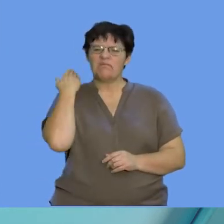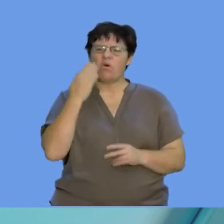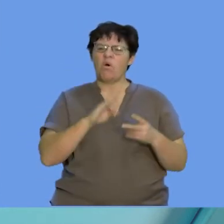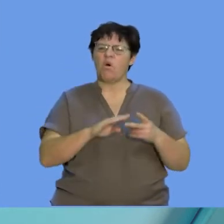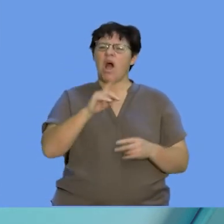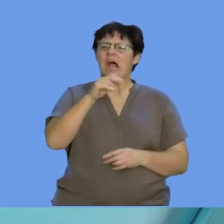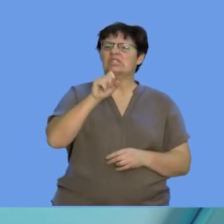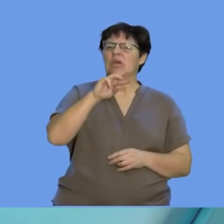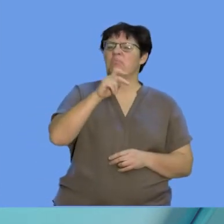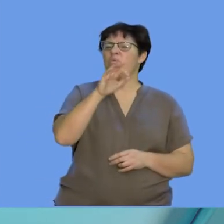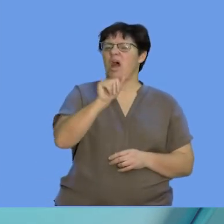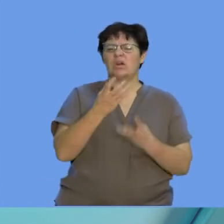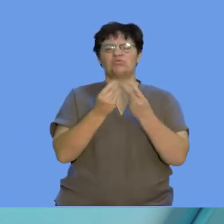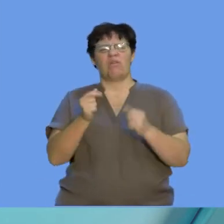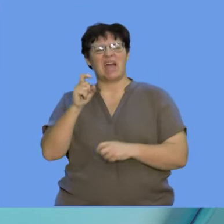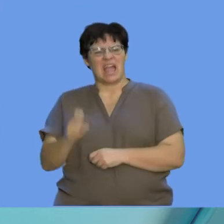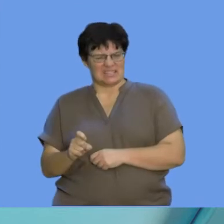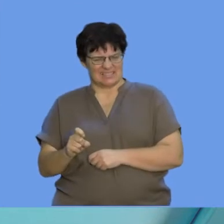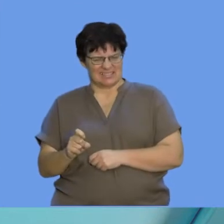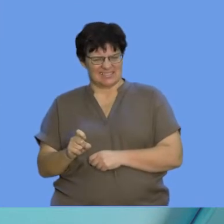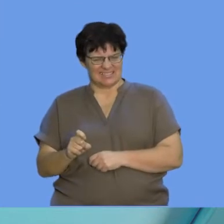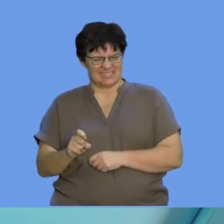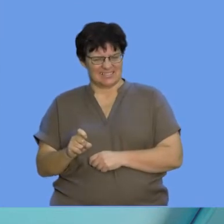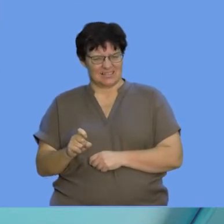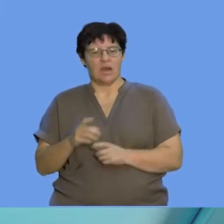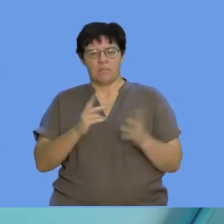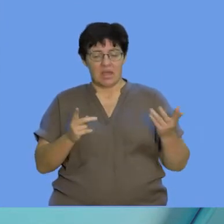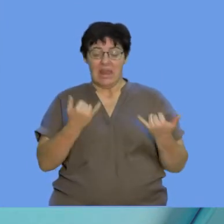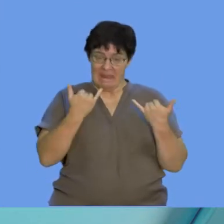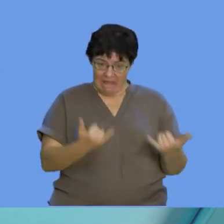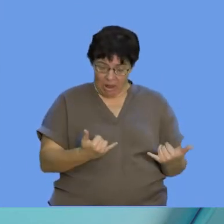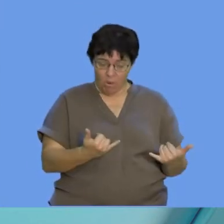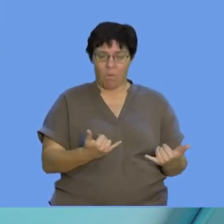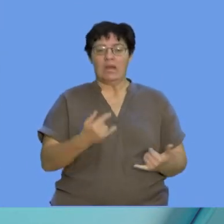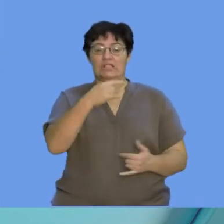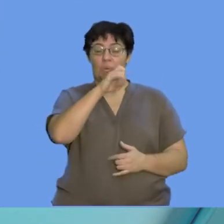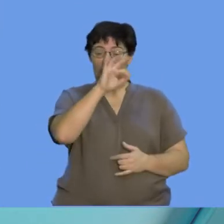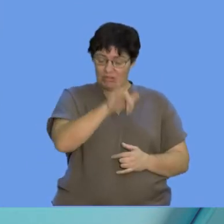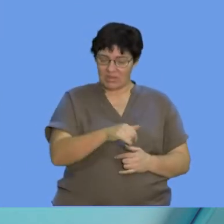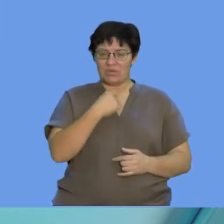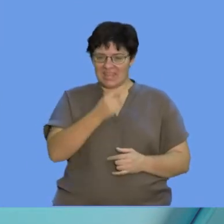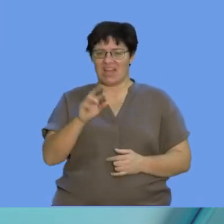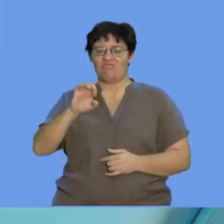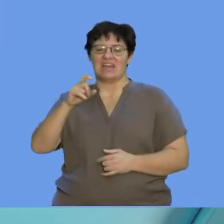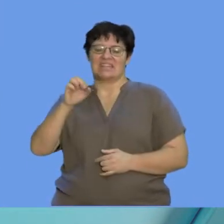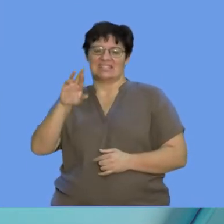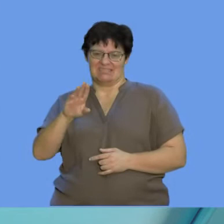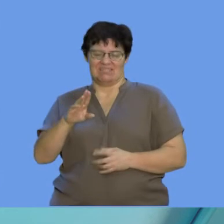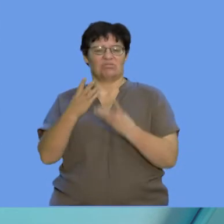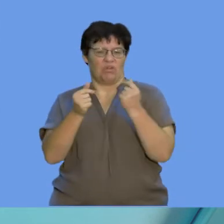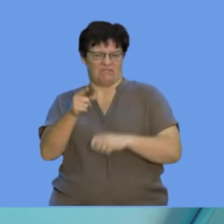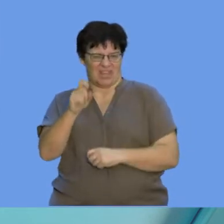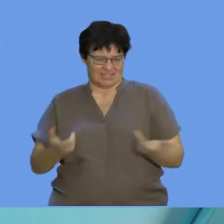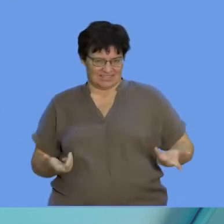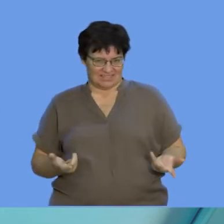solve for x and all of that. So the solve for x, we call them riders, but with that one is because it's a straightforward